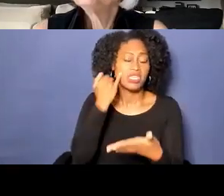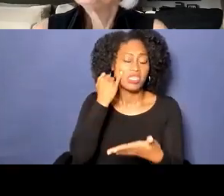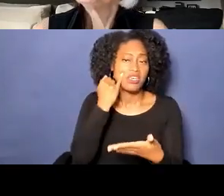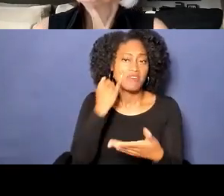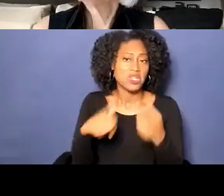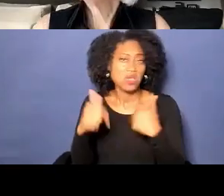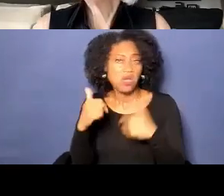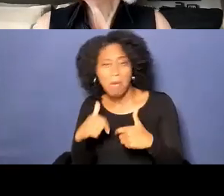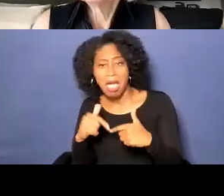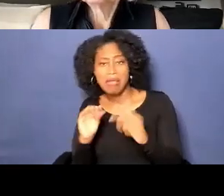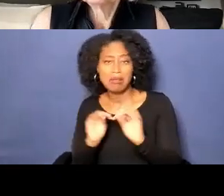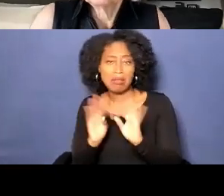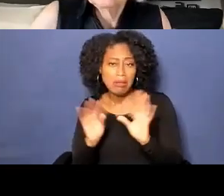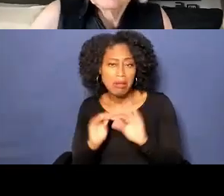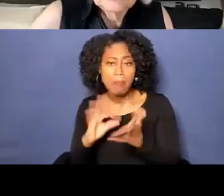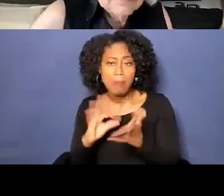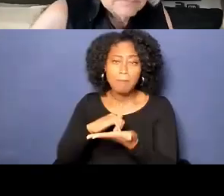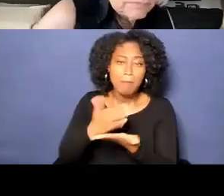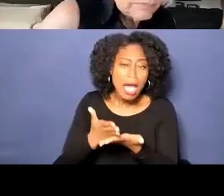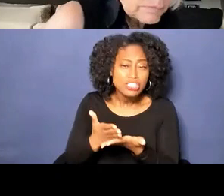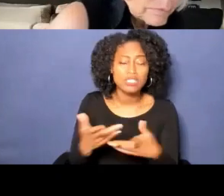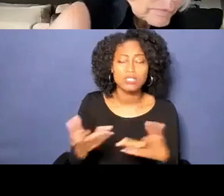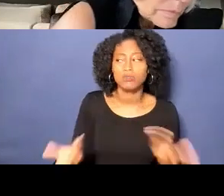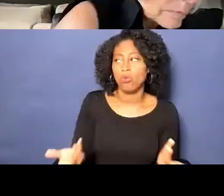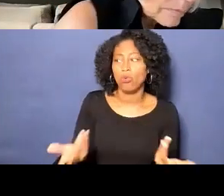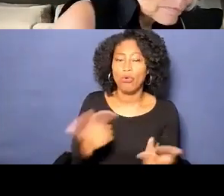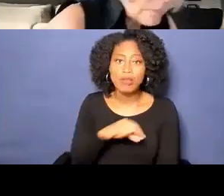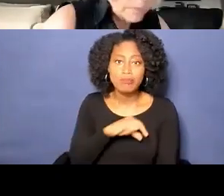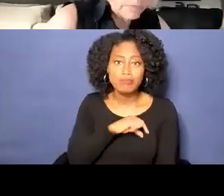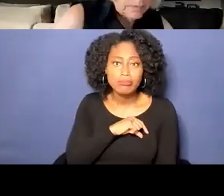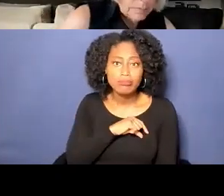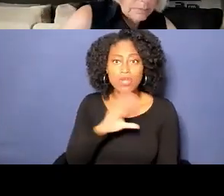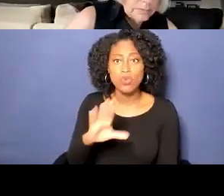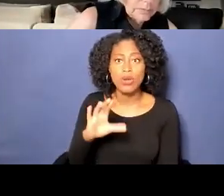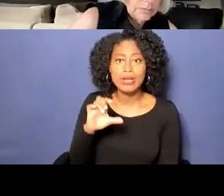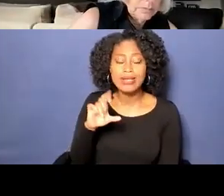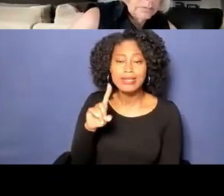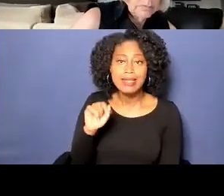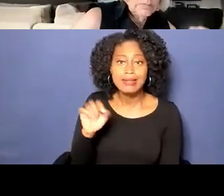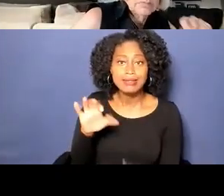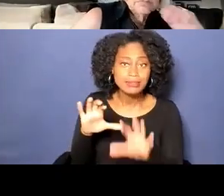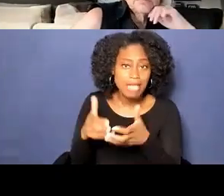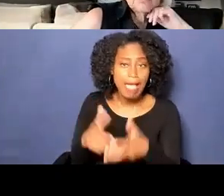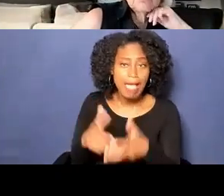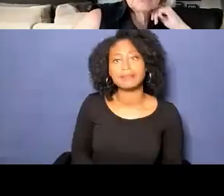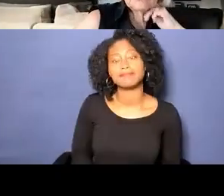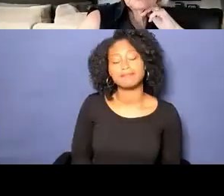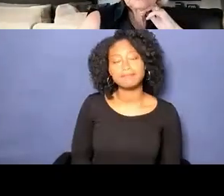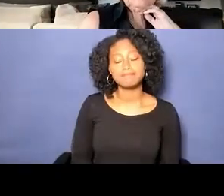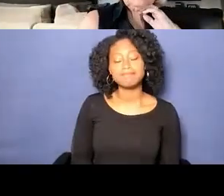clearing up things around budget or eligibility of your data set, your study.